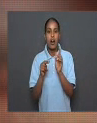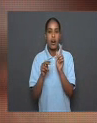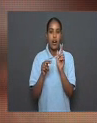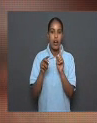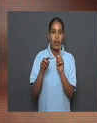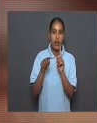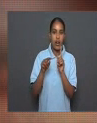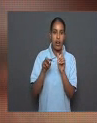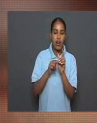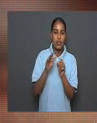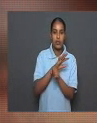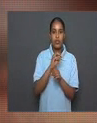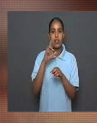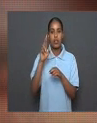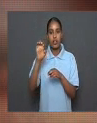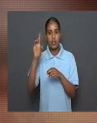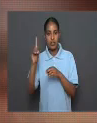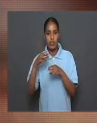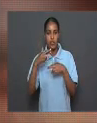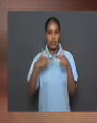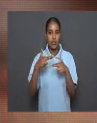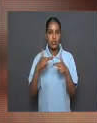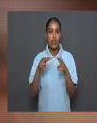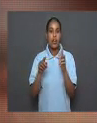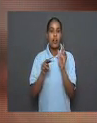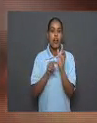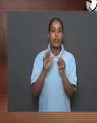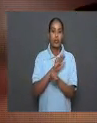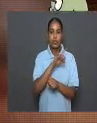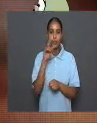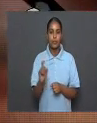and reduction takes place at the cathode.